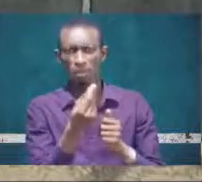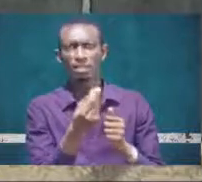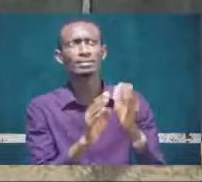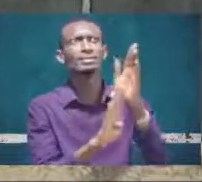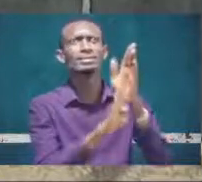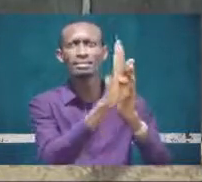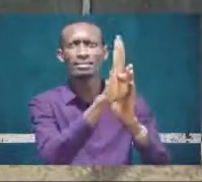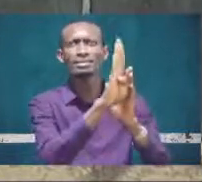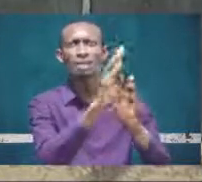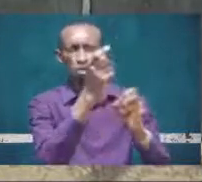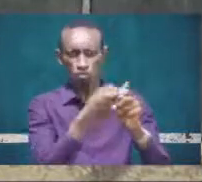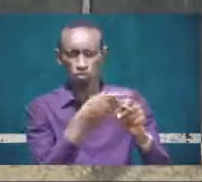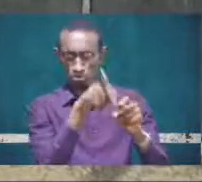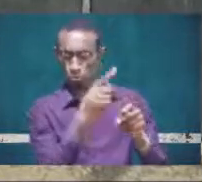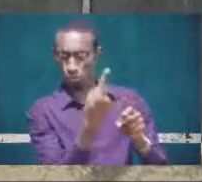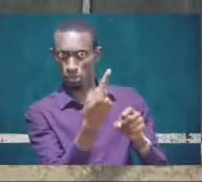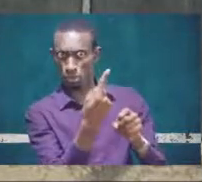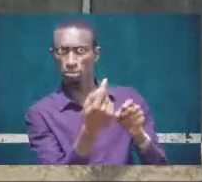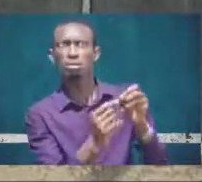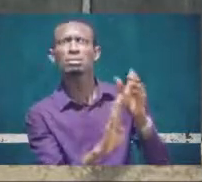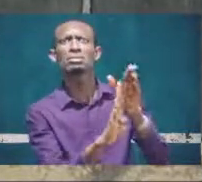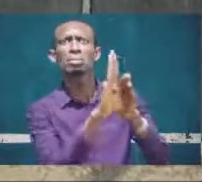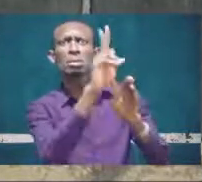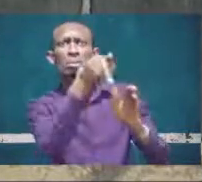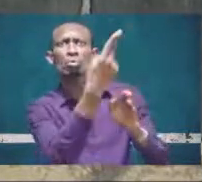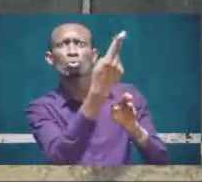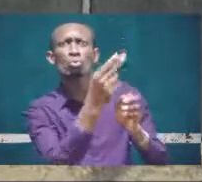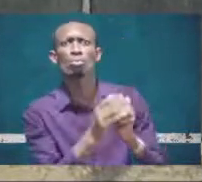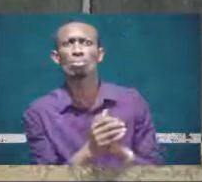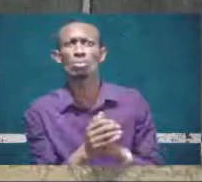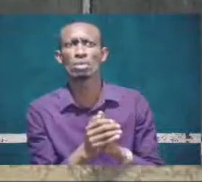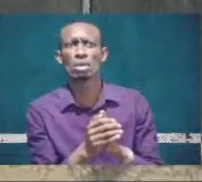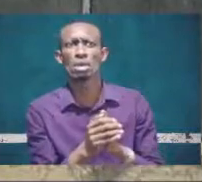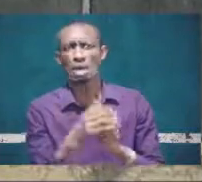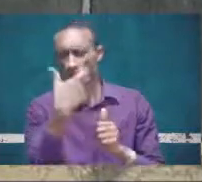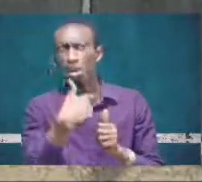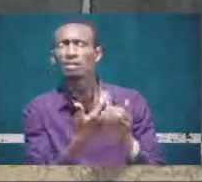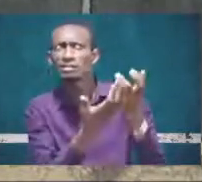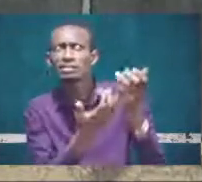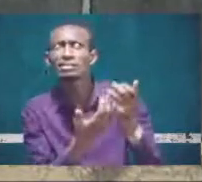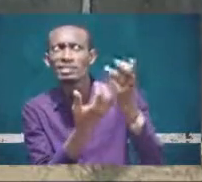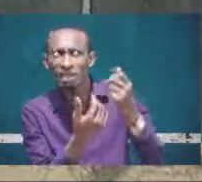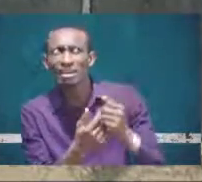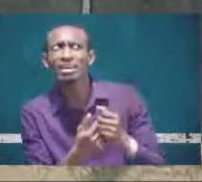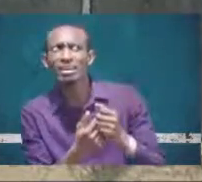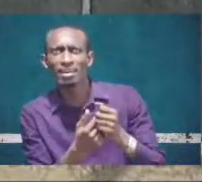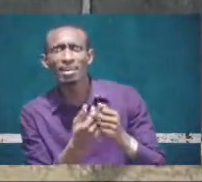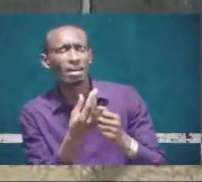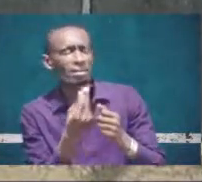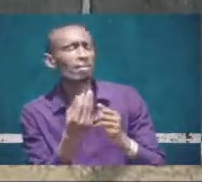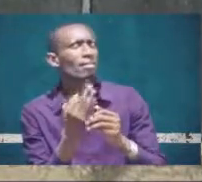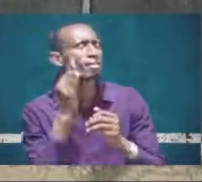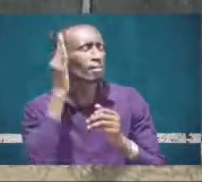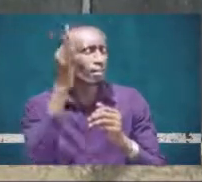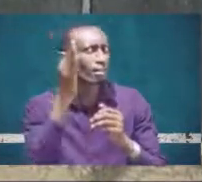from price 1 maybe to price 2, so we expect the quantity demanded to be the